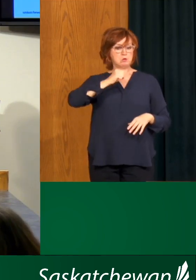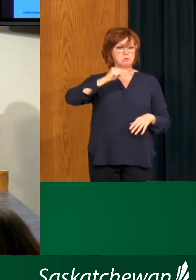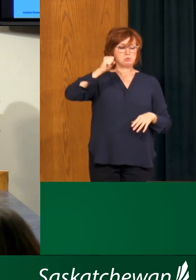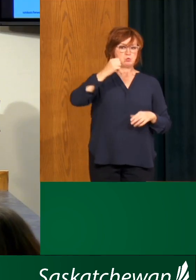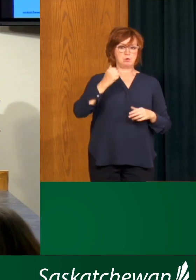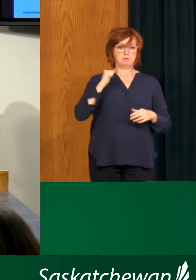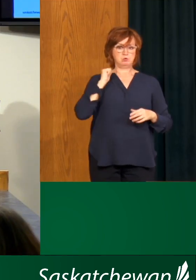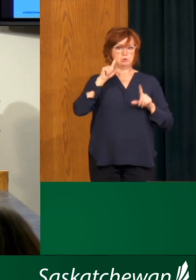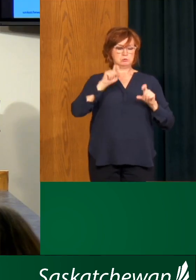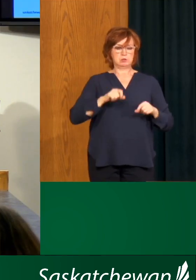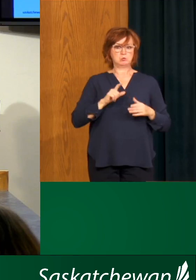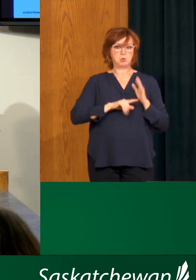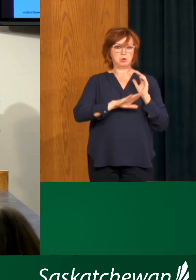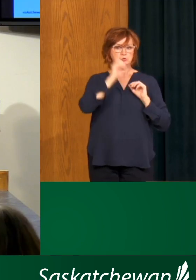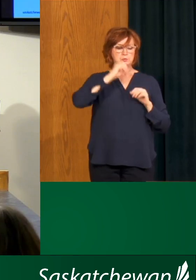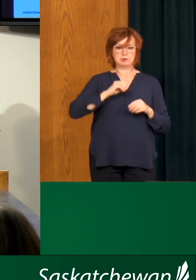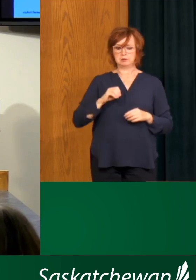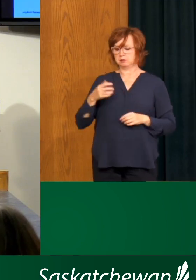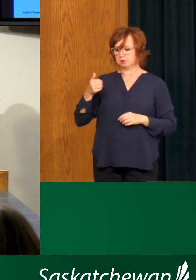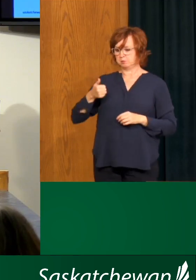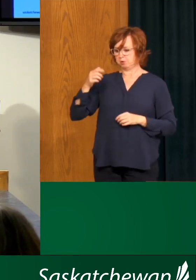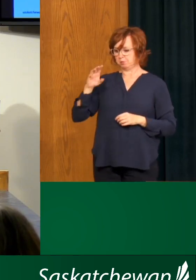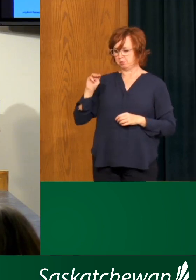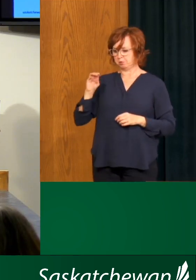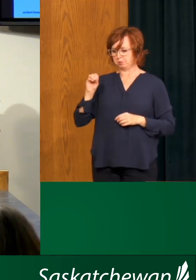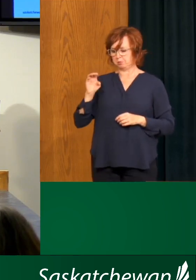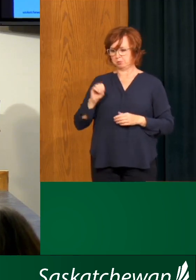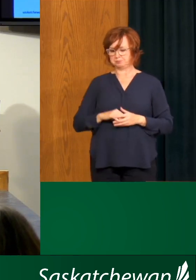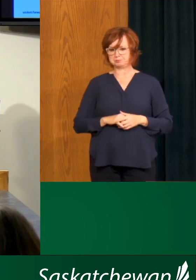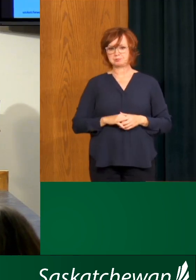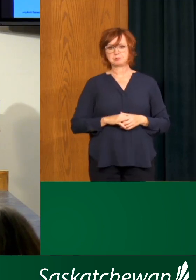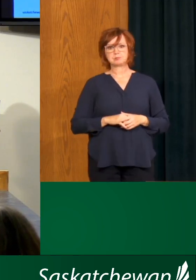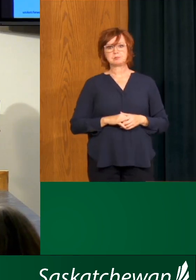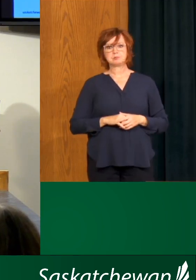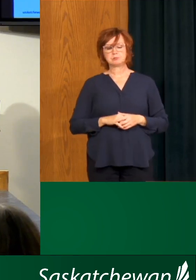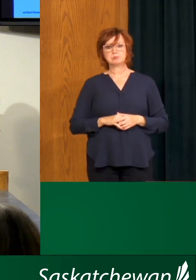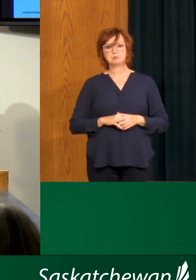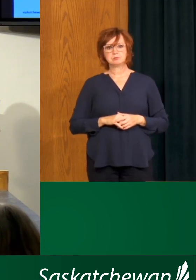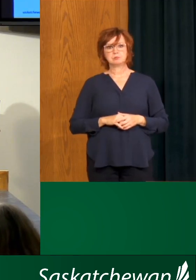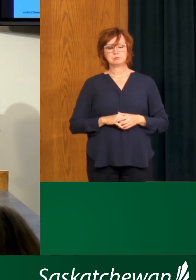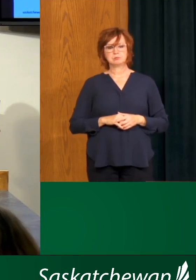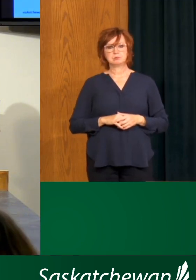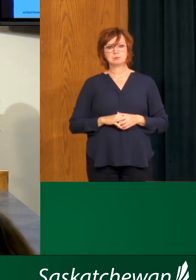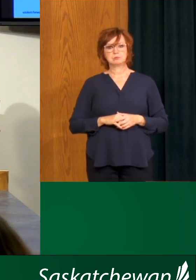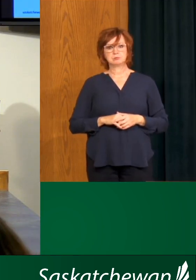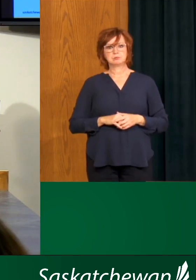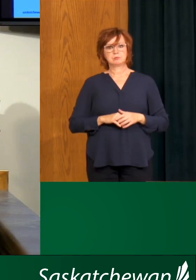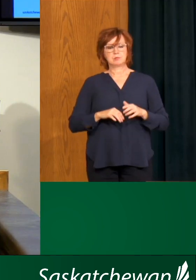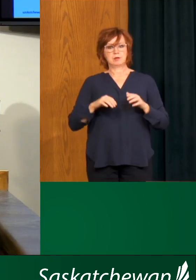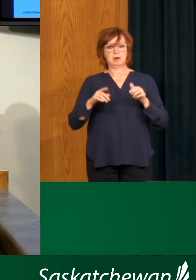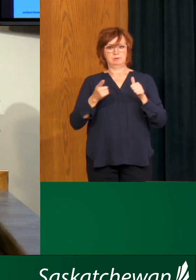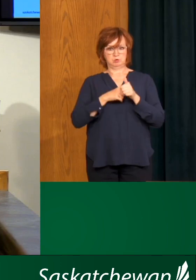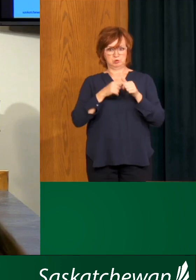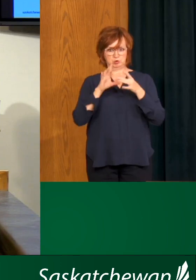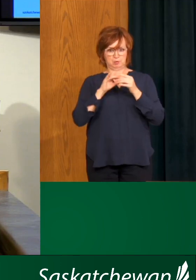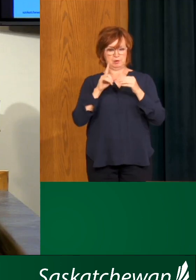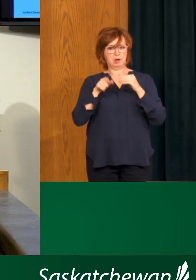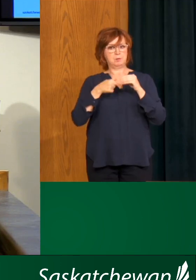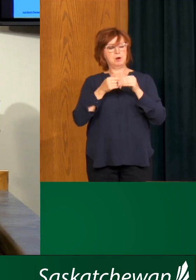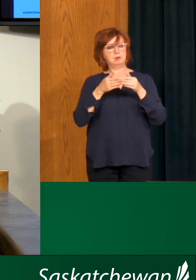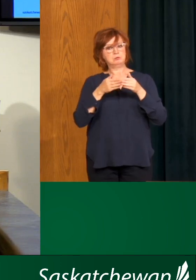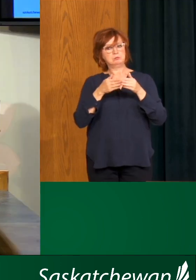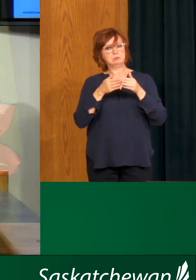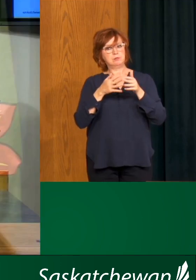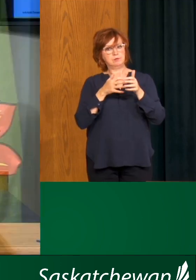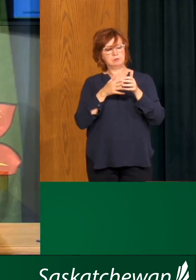Yeah, I would just comment on the spread of this virus. Is if you're adhering to all of the public